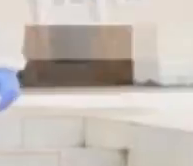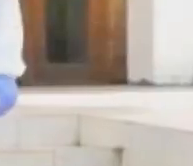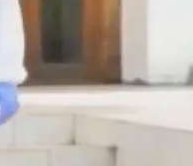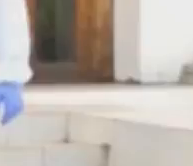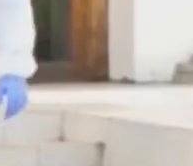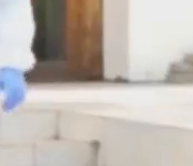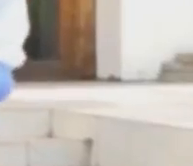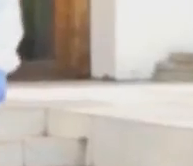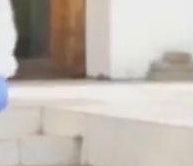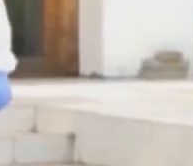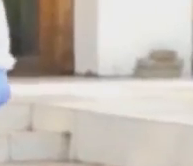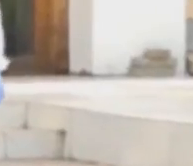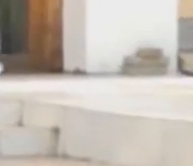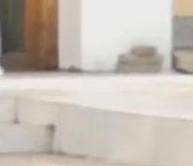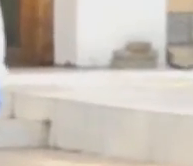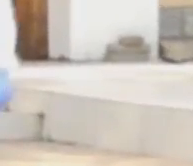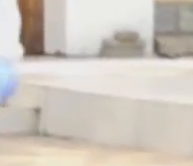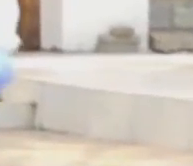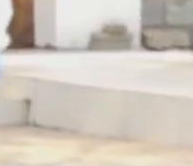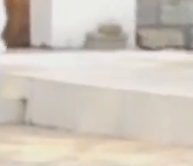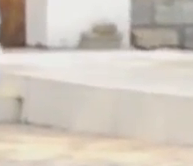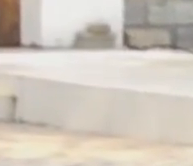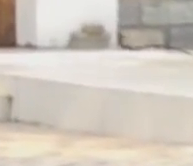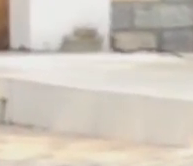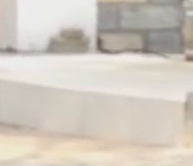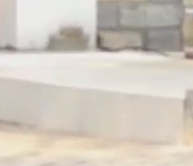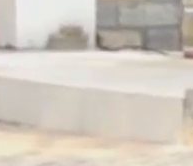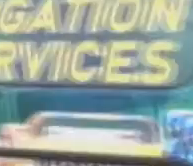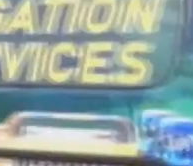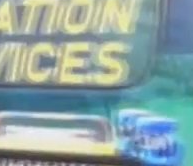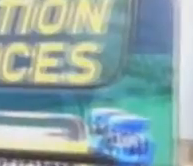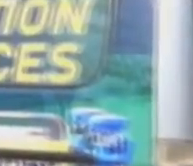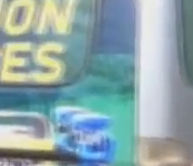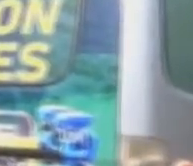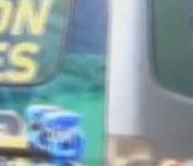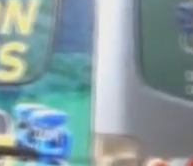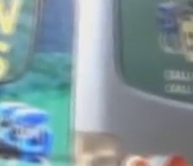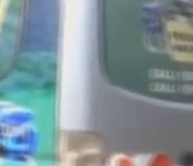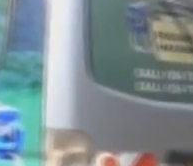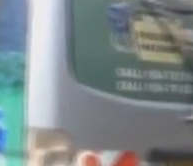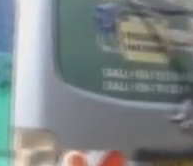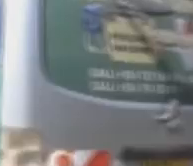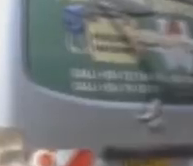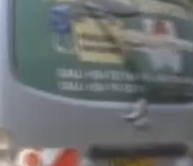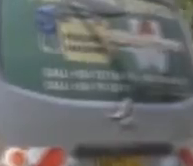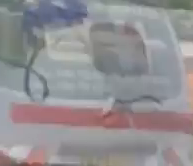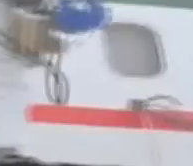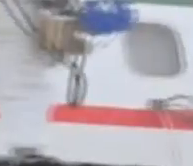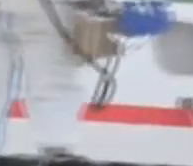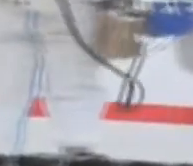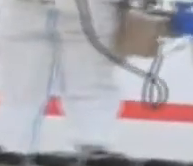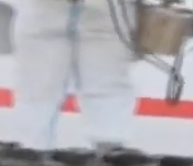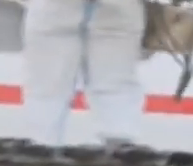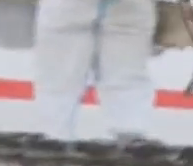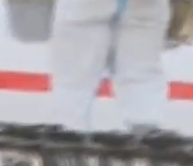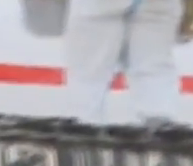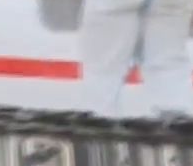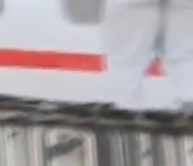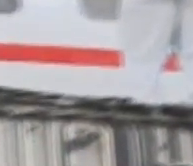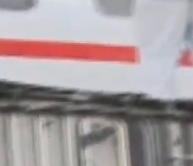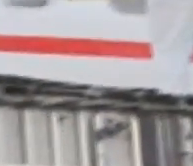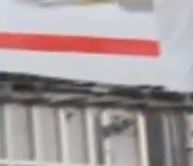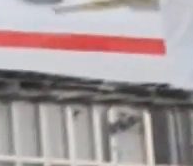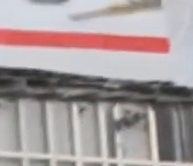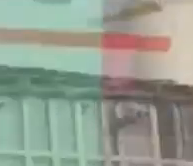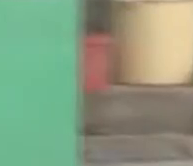COVID-19? Shop and Buy 254 brings you world-class foggers and fogging services right to your doorstep. Fogging